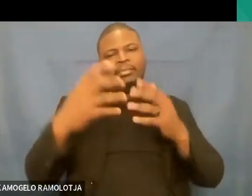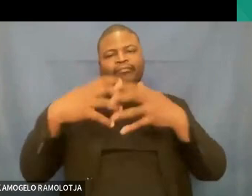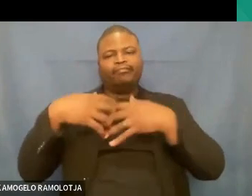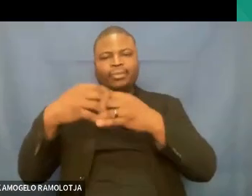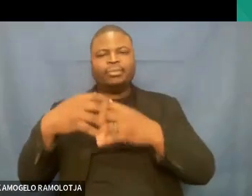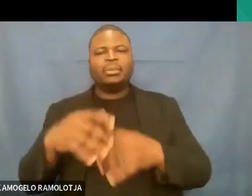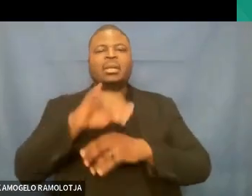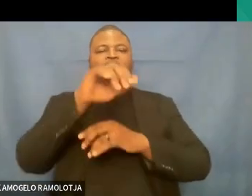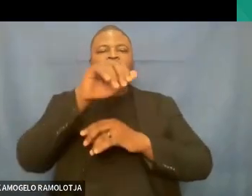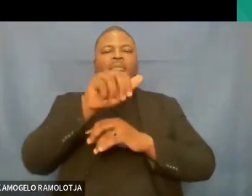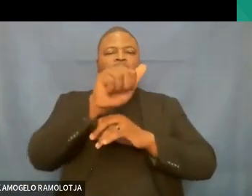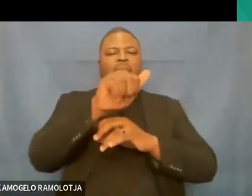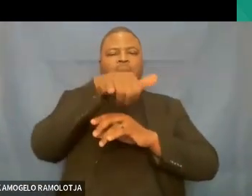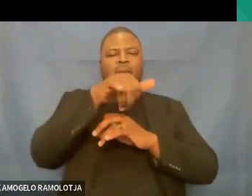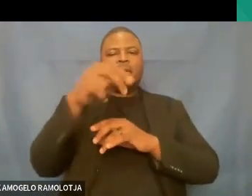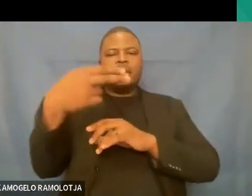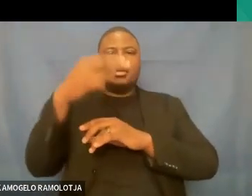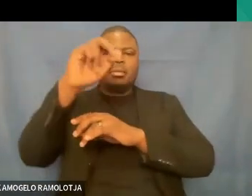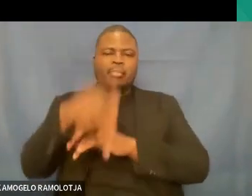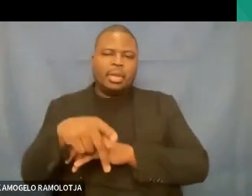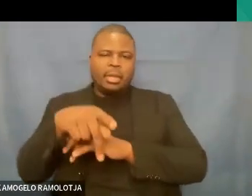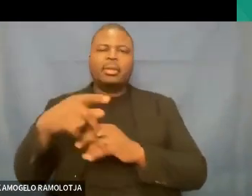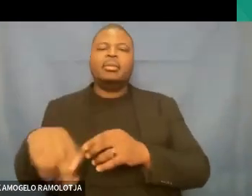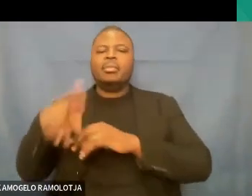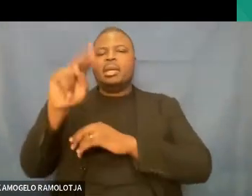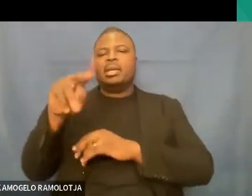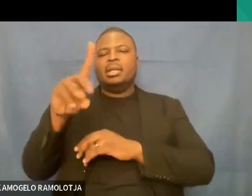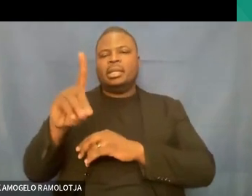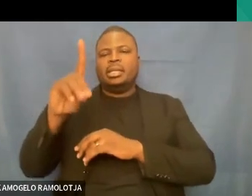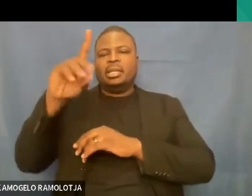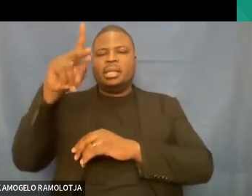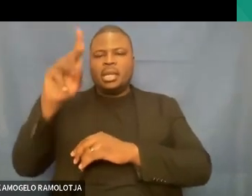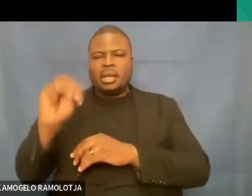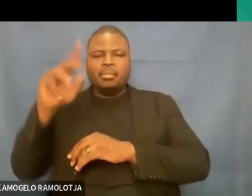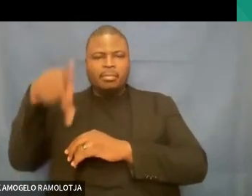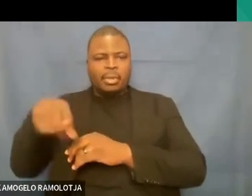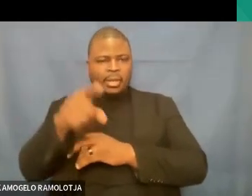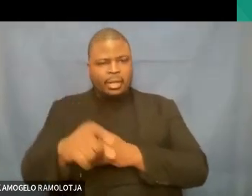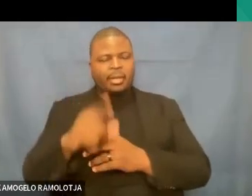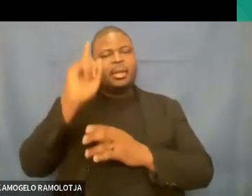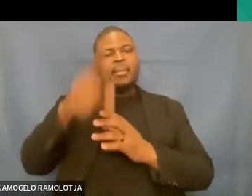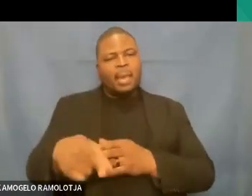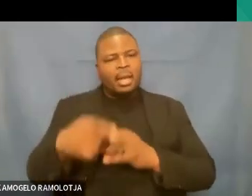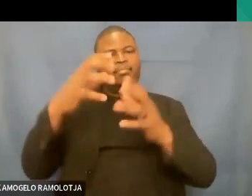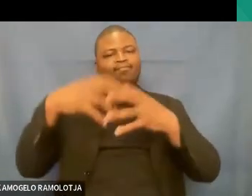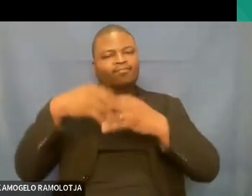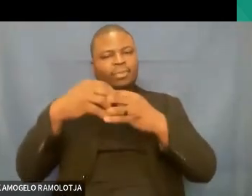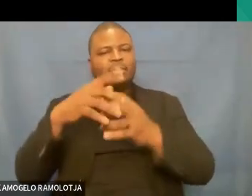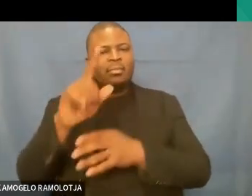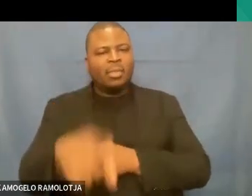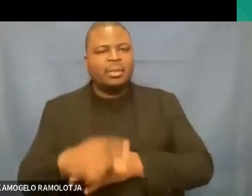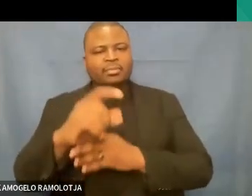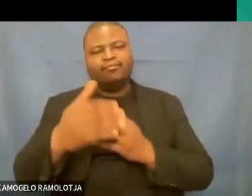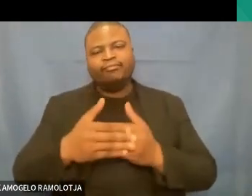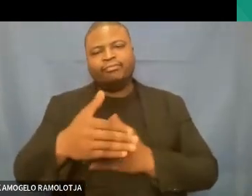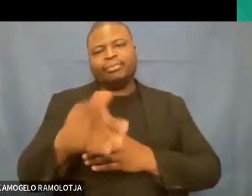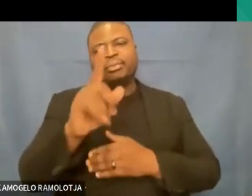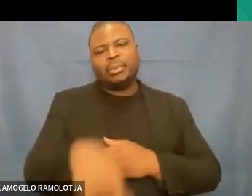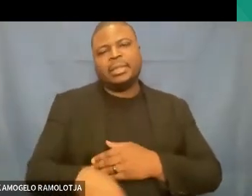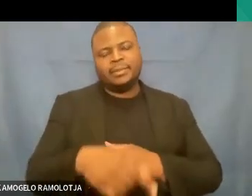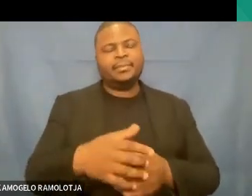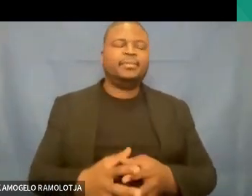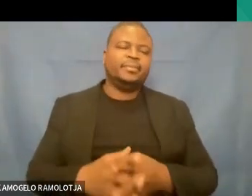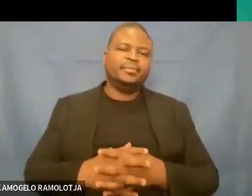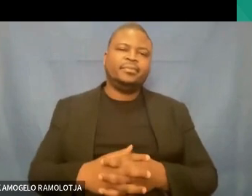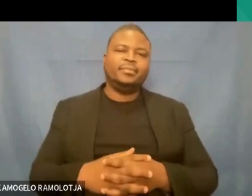policies, as well as the National Drug Master Plan, but also to monitor and evaluate with youth voices at the center. Next